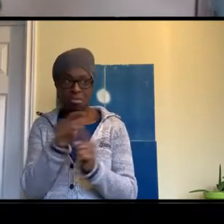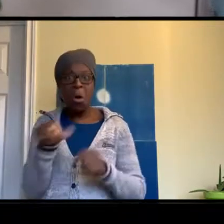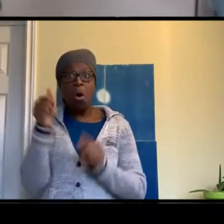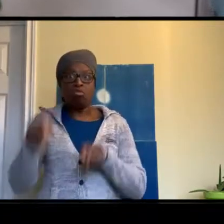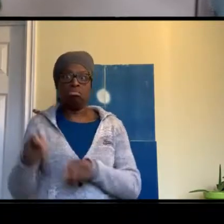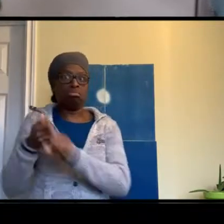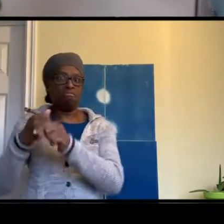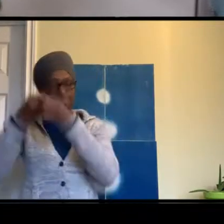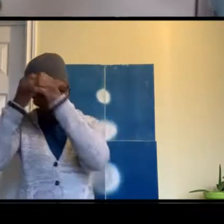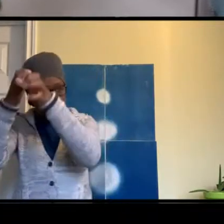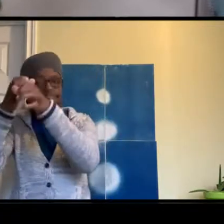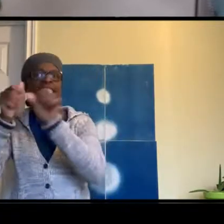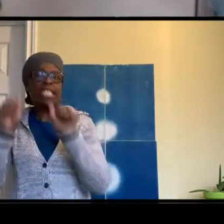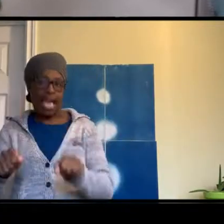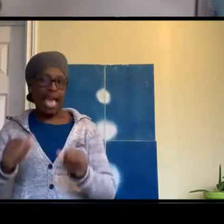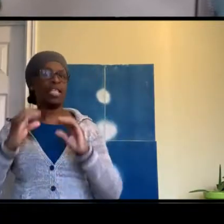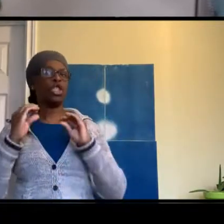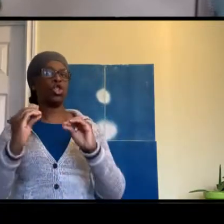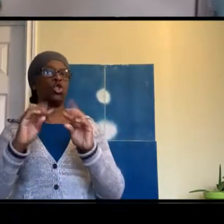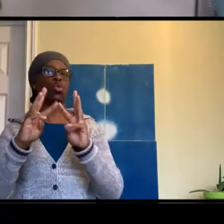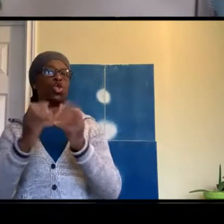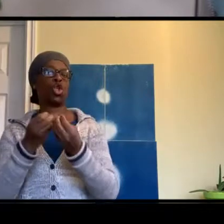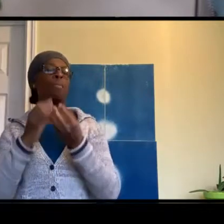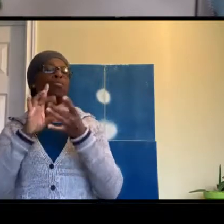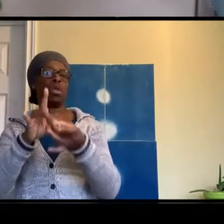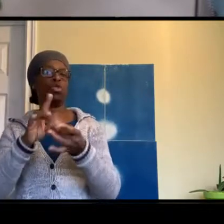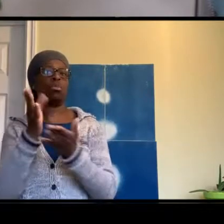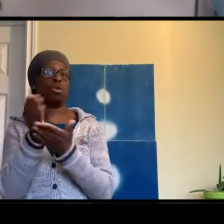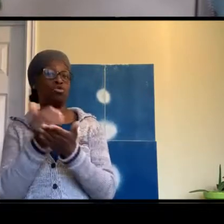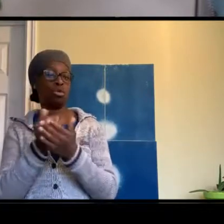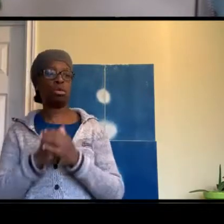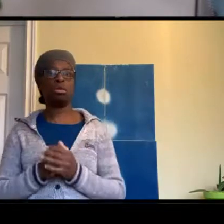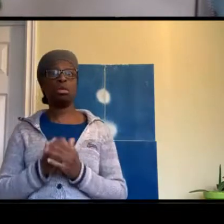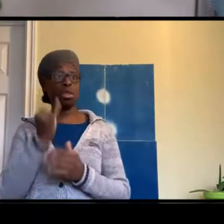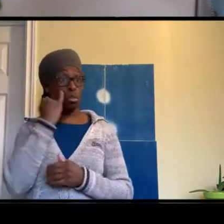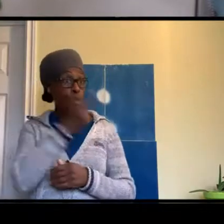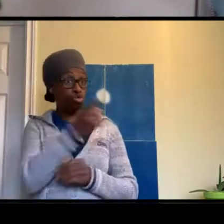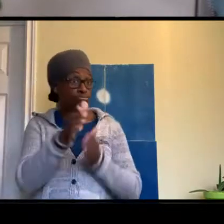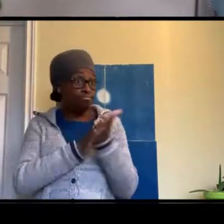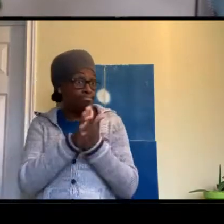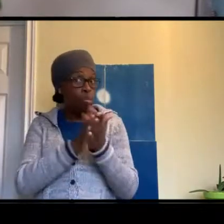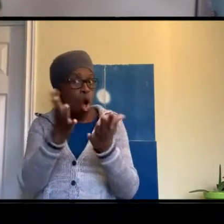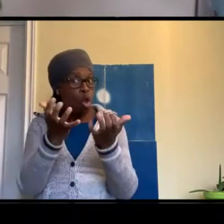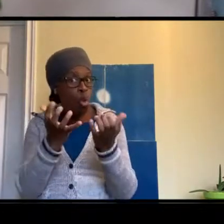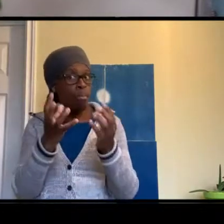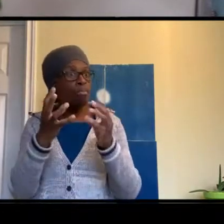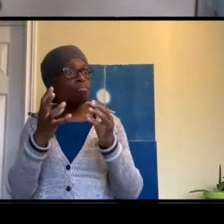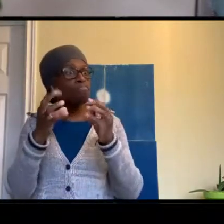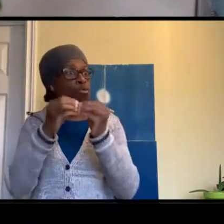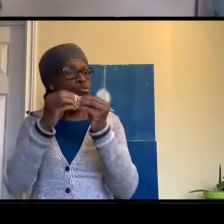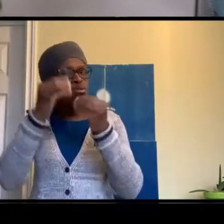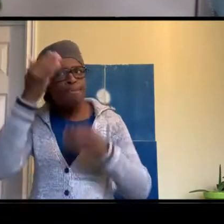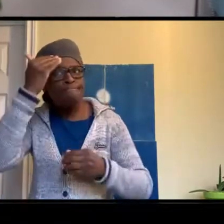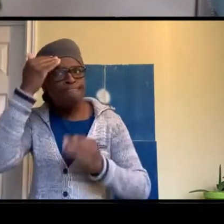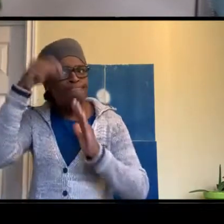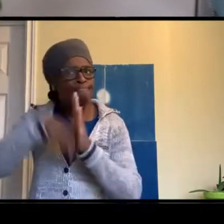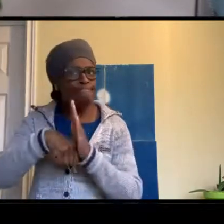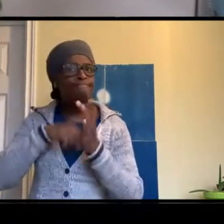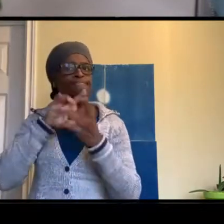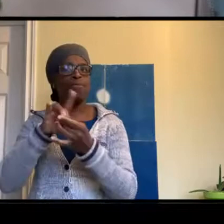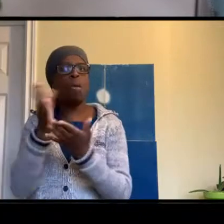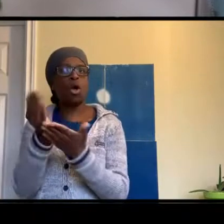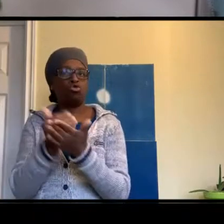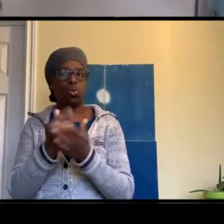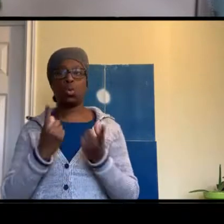that's a conversation that people are interested in having and learning more about, then we're happy to facilitate that. So send us an email and let us know.